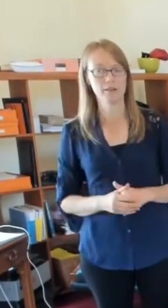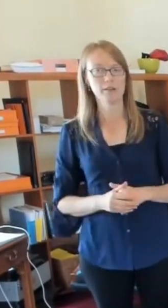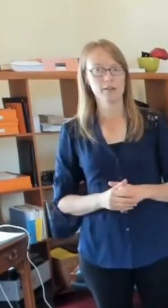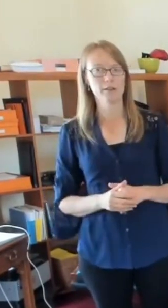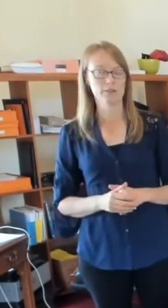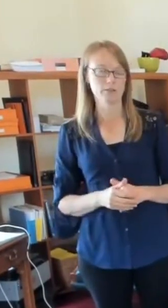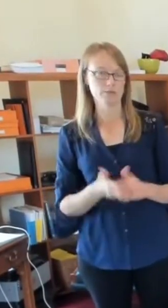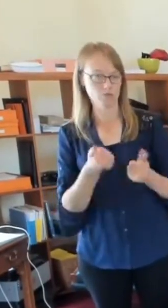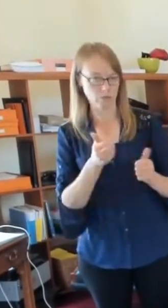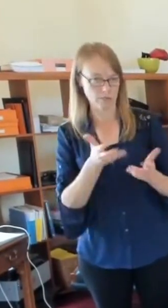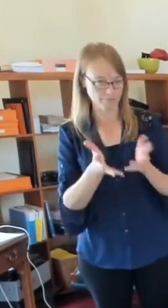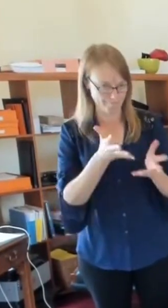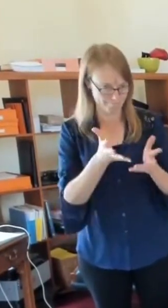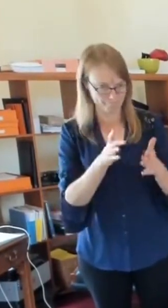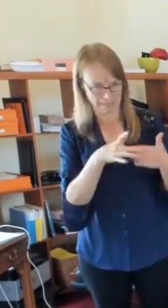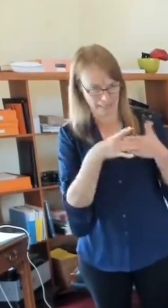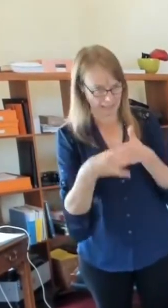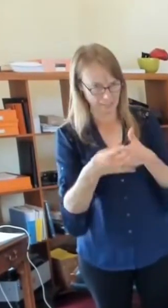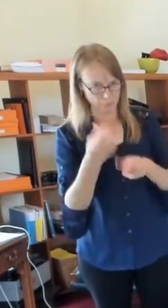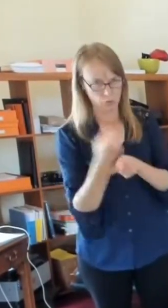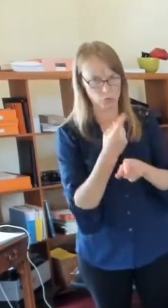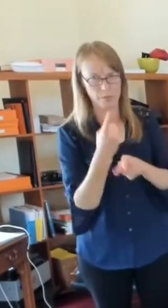and try to get them back on the right path.